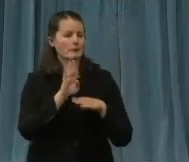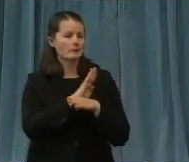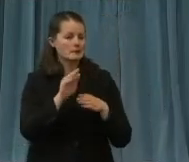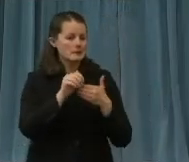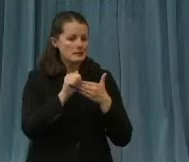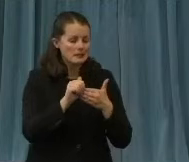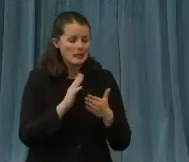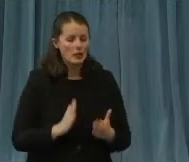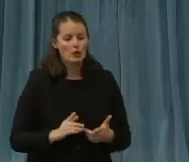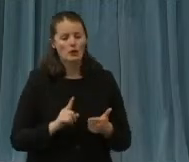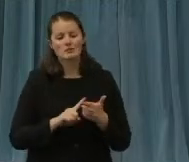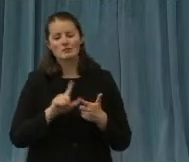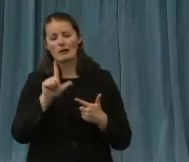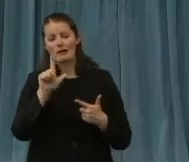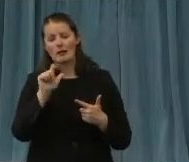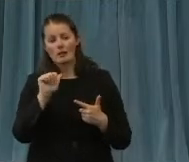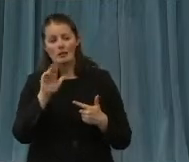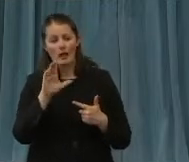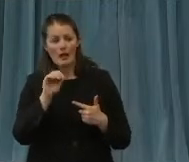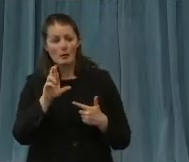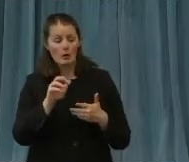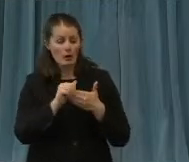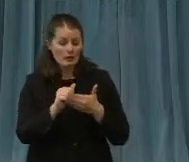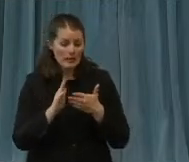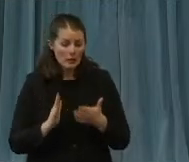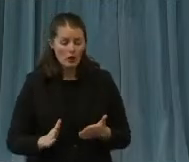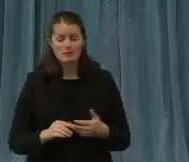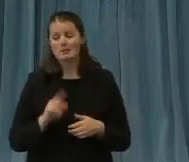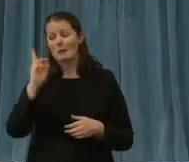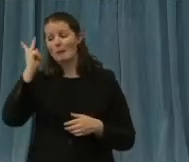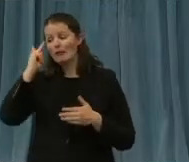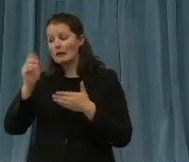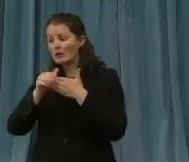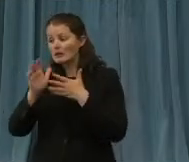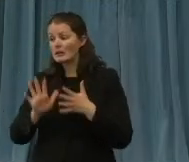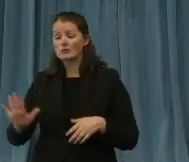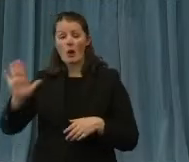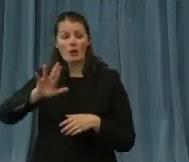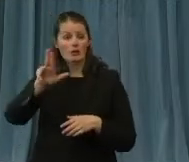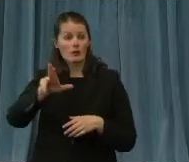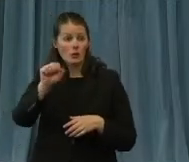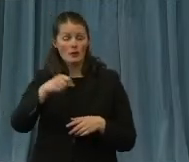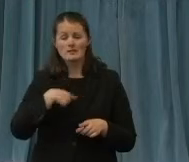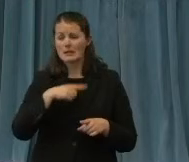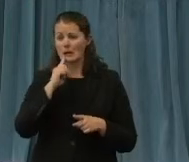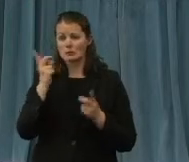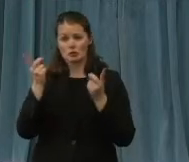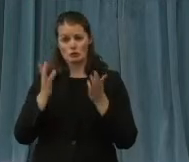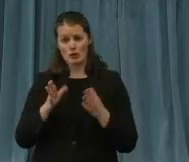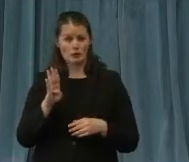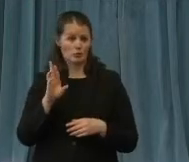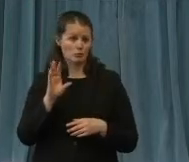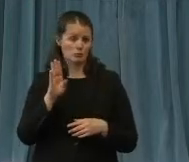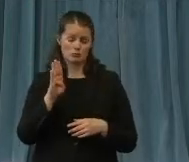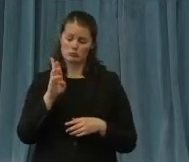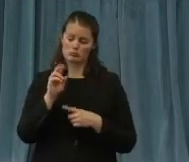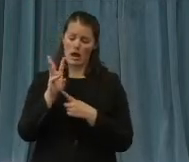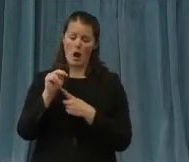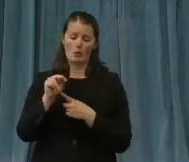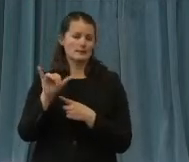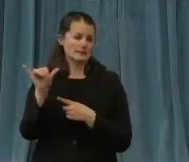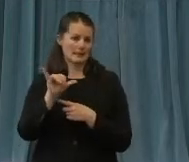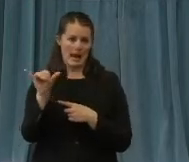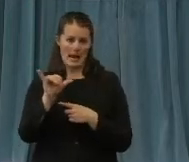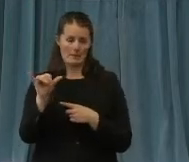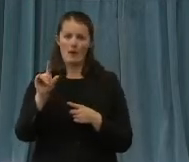leaders, political leaders across the country, and I'm sure Director Brown has the same thing, and we take in all that information, and